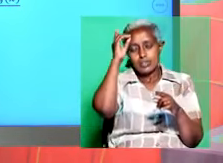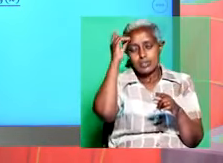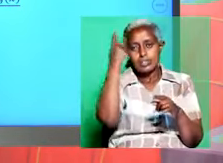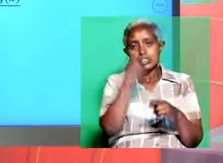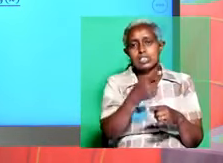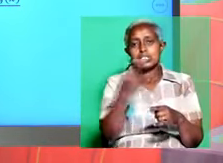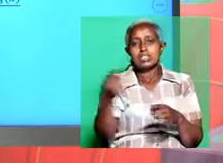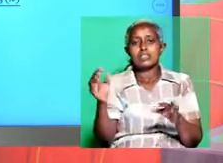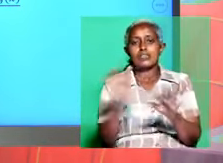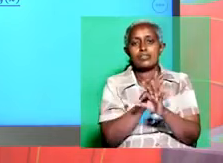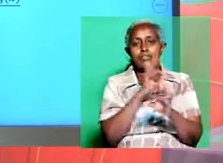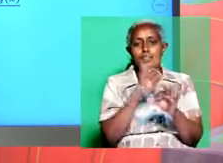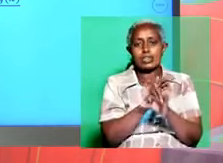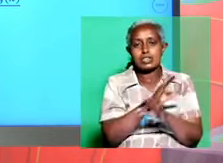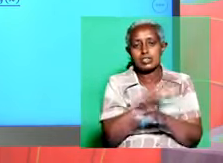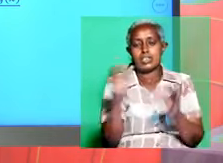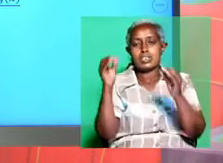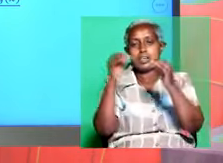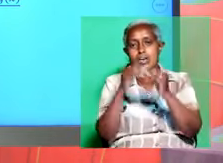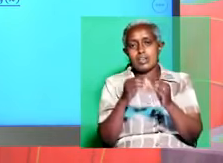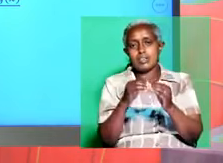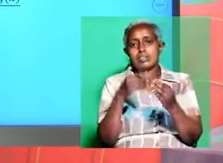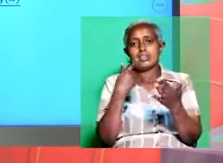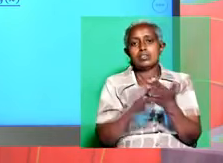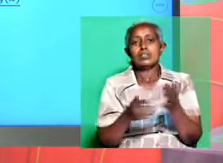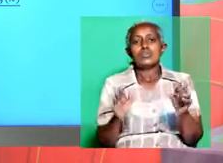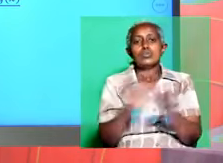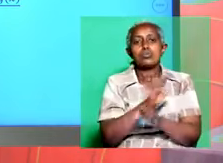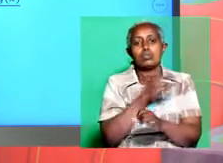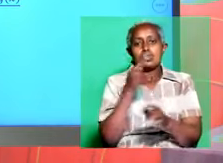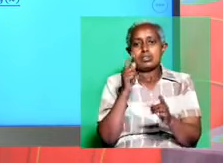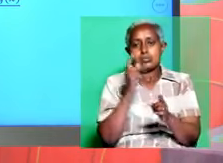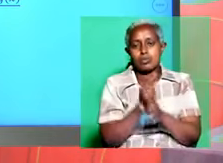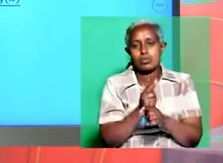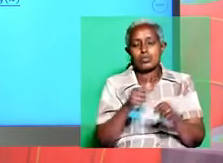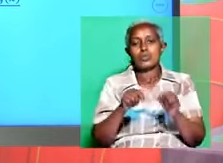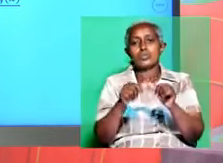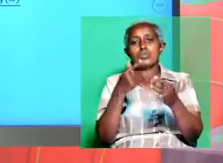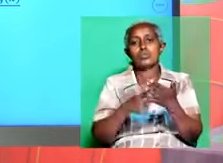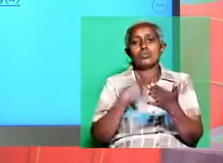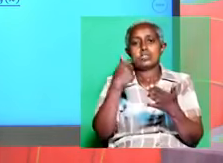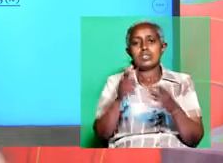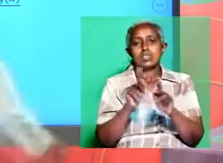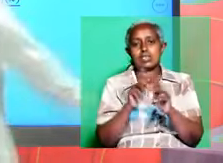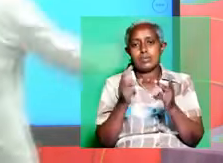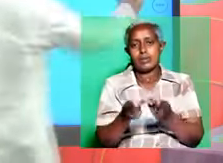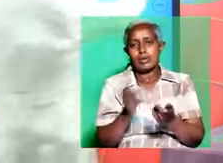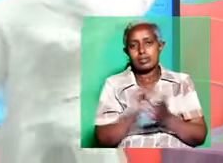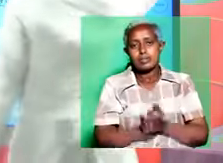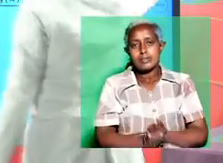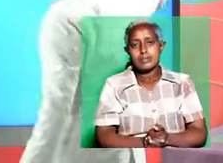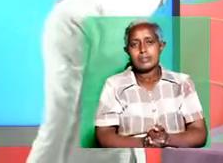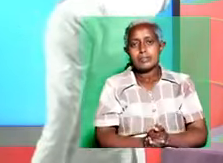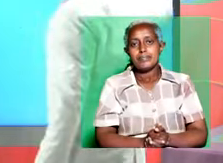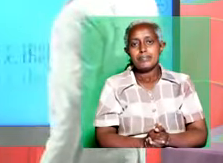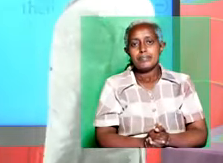each function and you can add. So this completes the proof. Now let's continue to the next part.